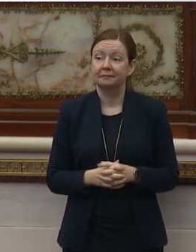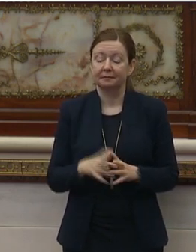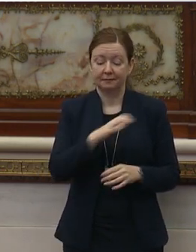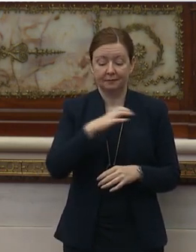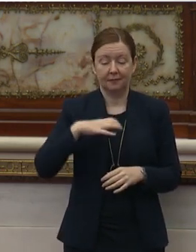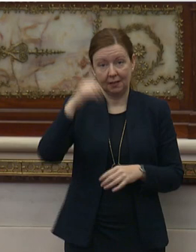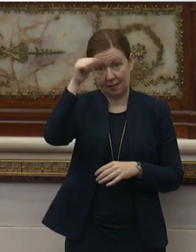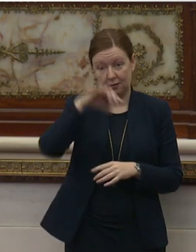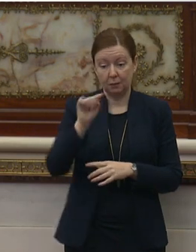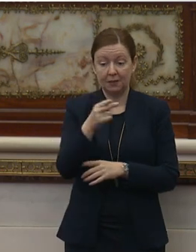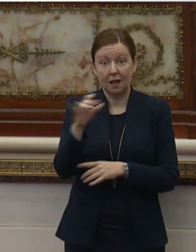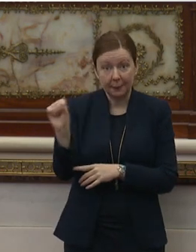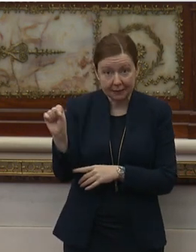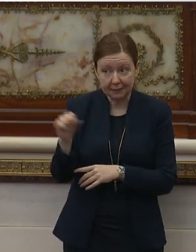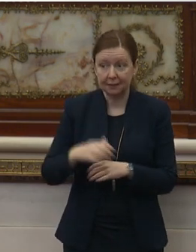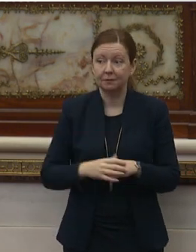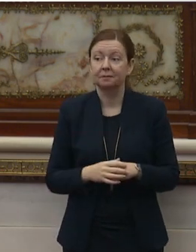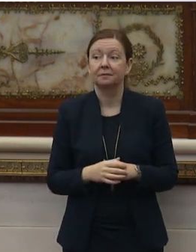Councilman Thomas.